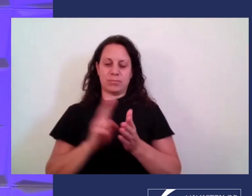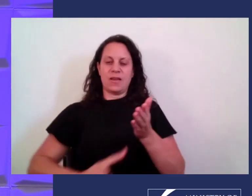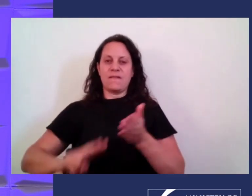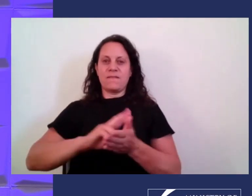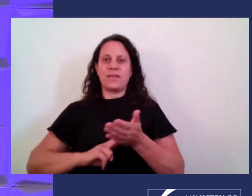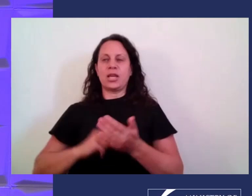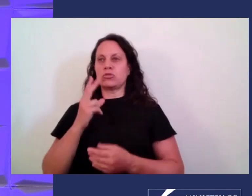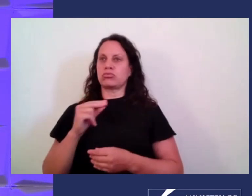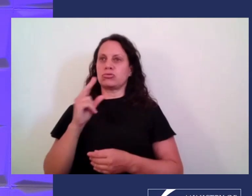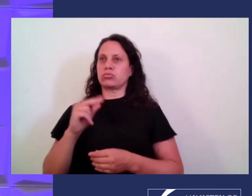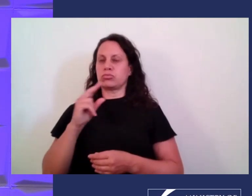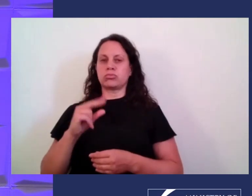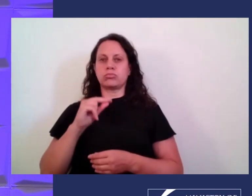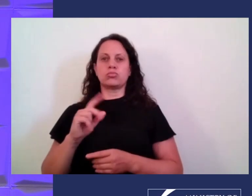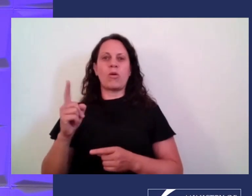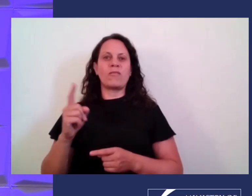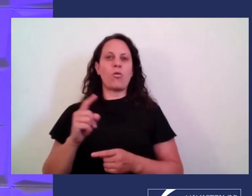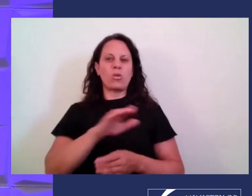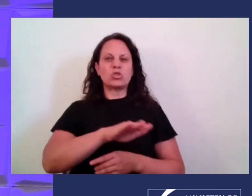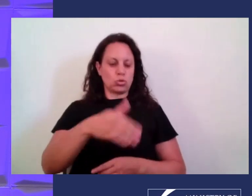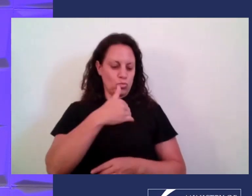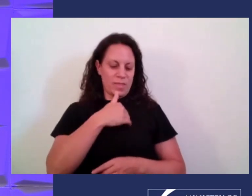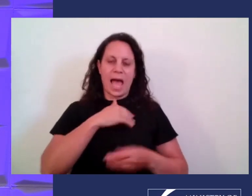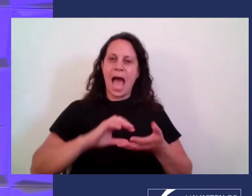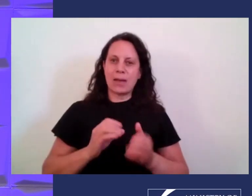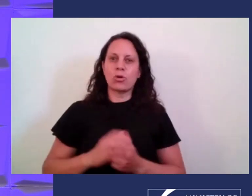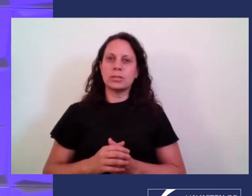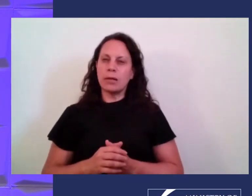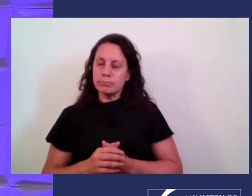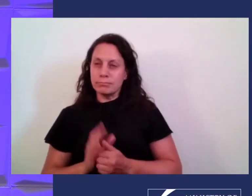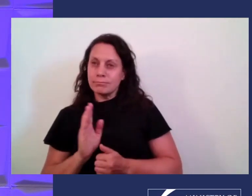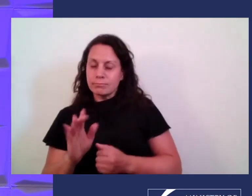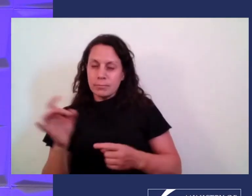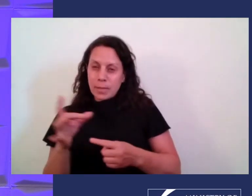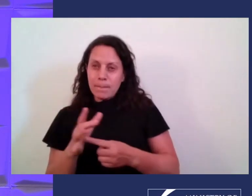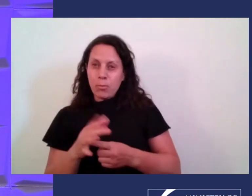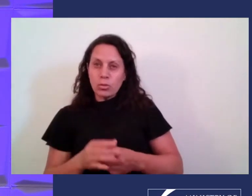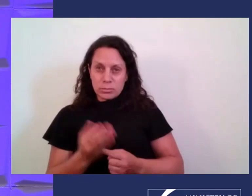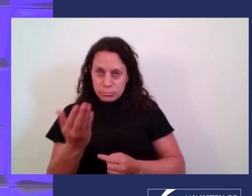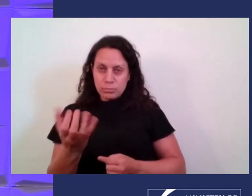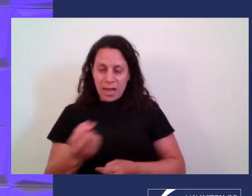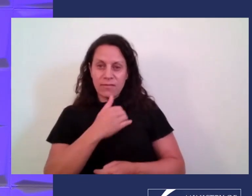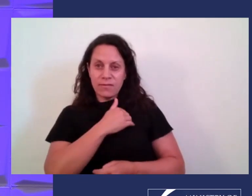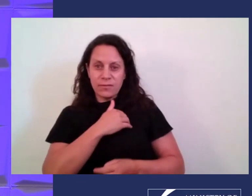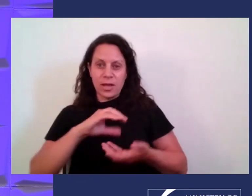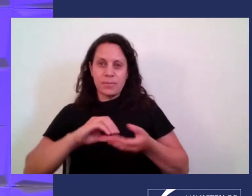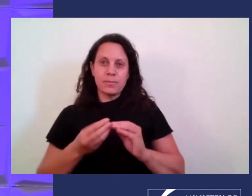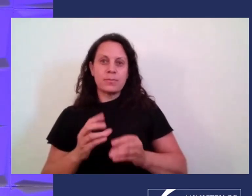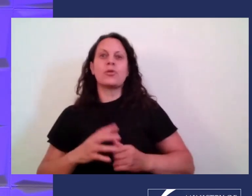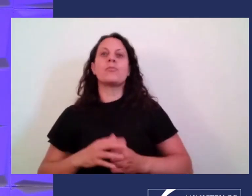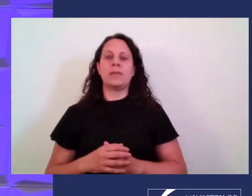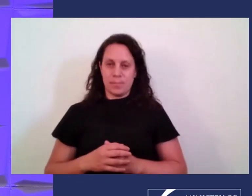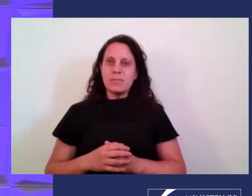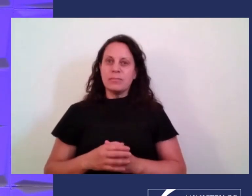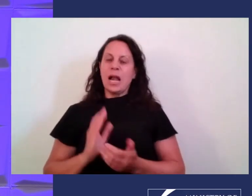kids, saying it's really important, even for our children who have heart conditions, to be vaccinated to protect them for this very reason.